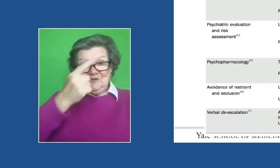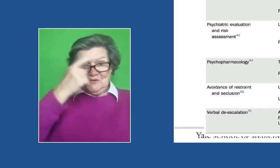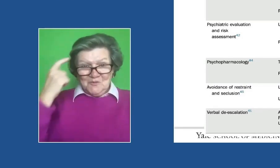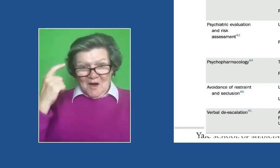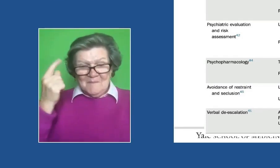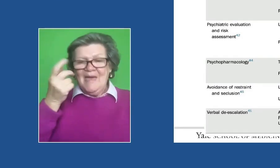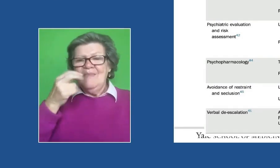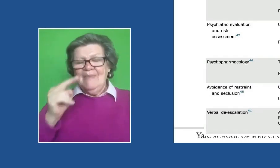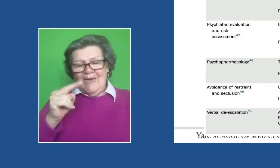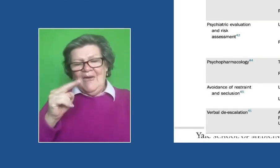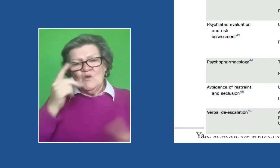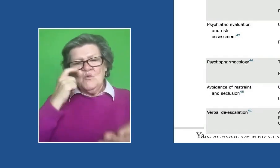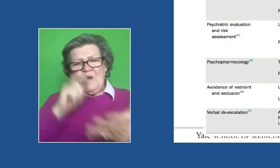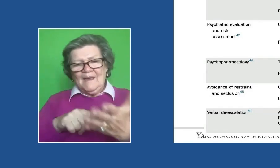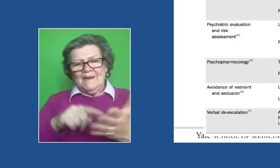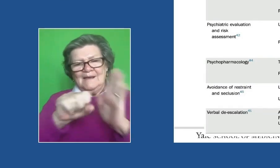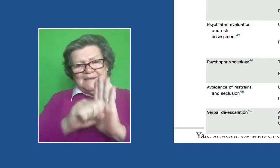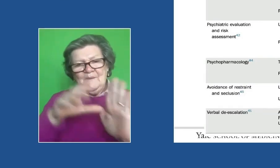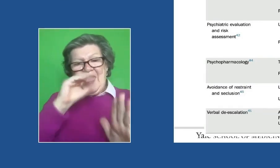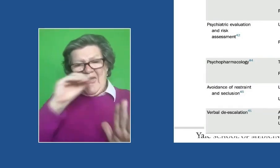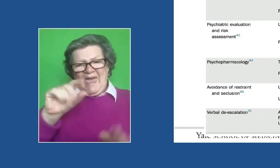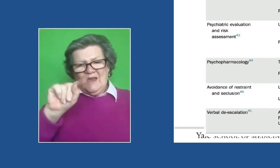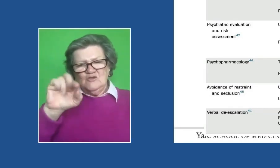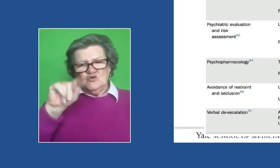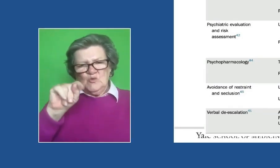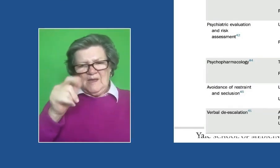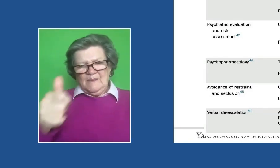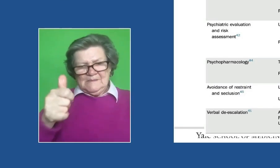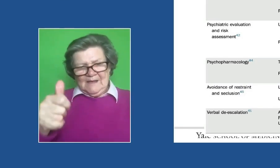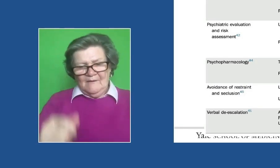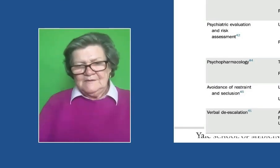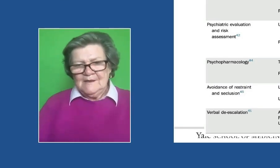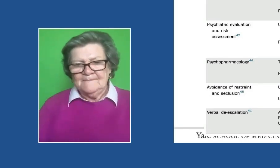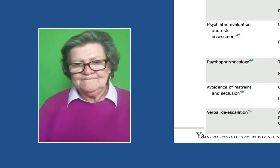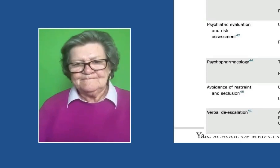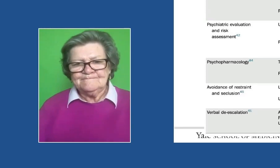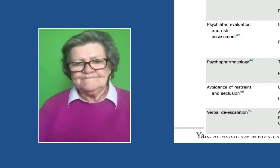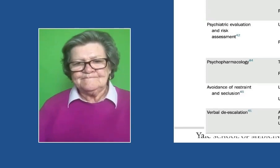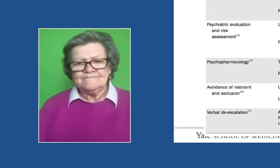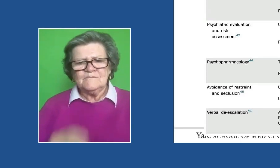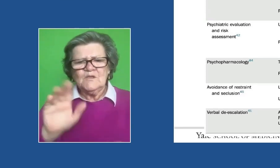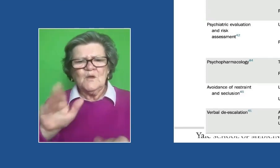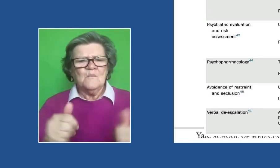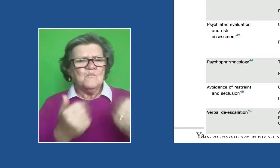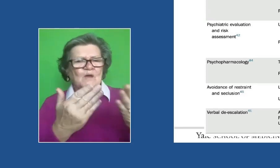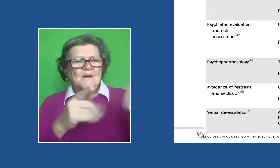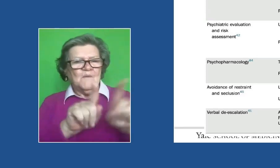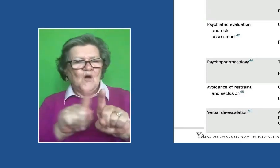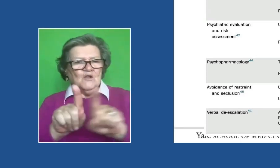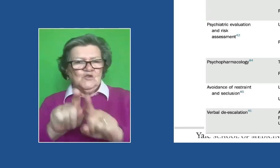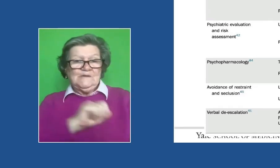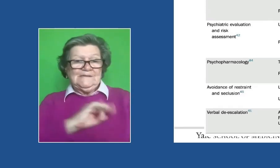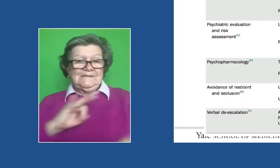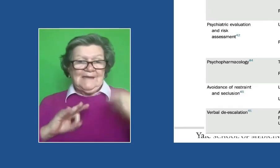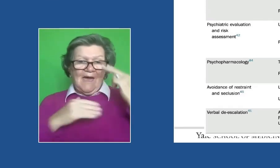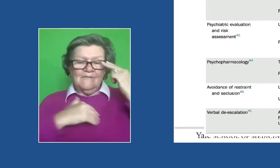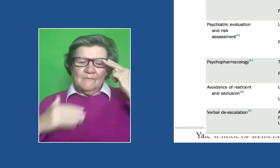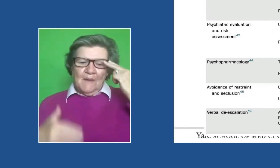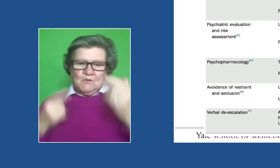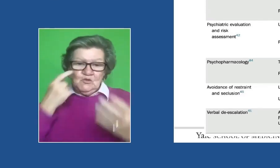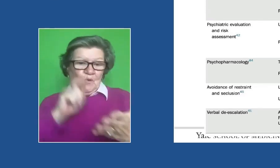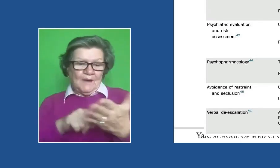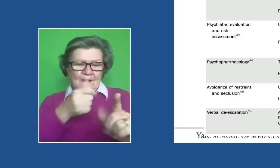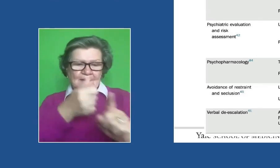recognize the symptom and to treat? And the other thing that I wanted to bring up is also for the staff members to recognize their own